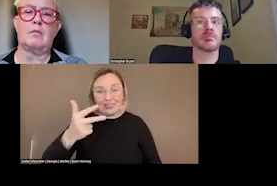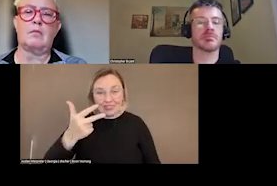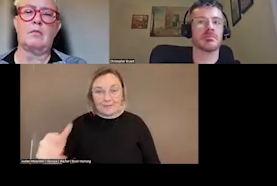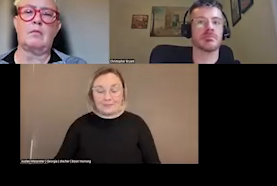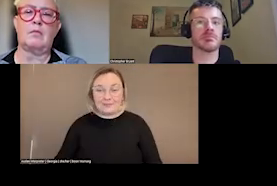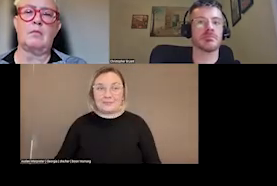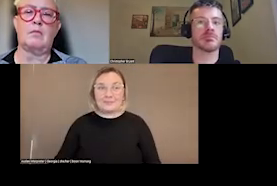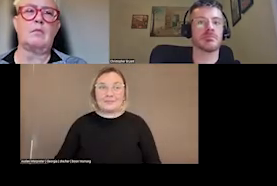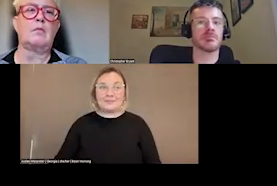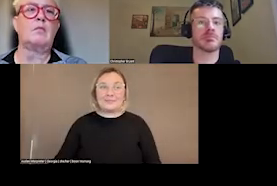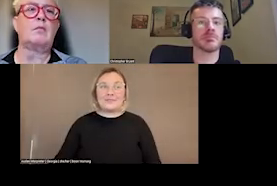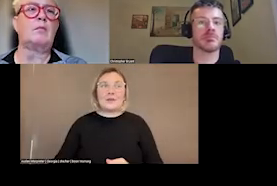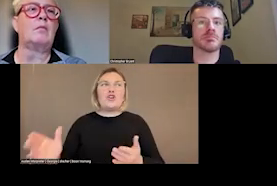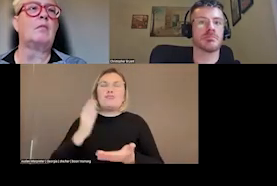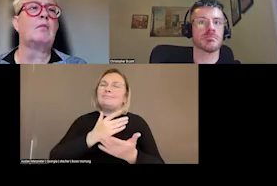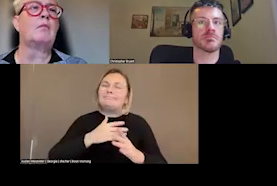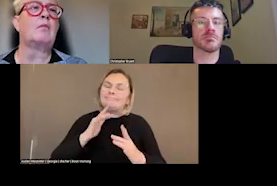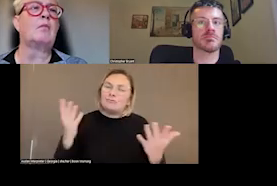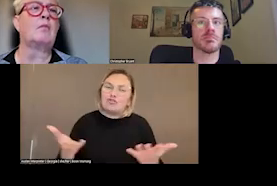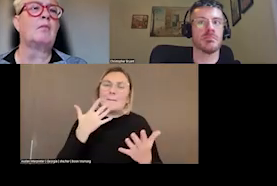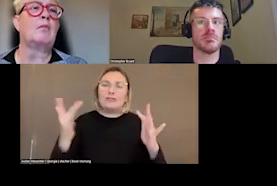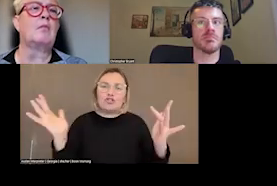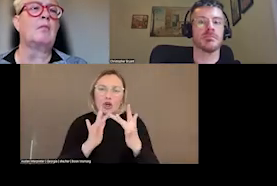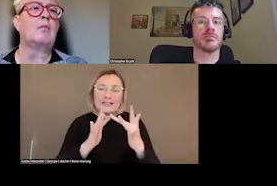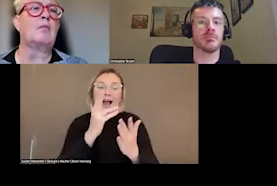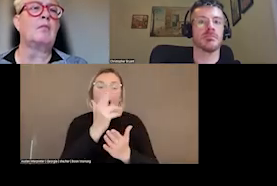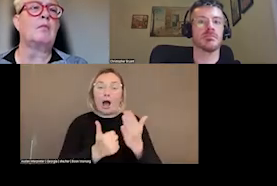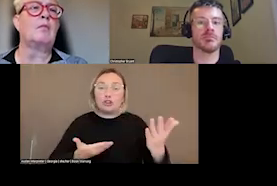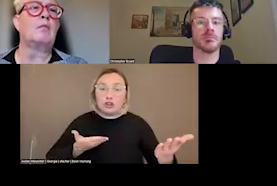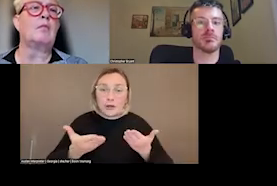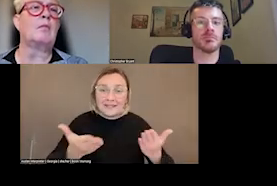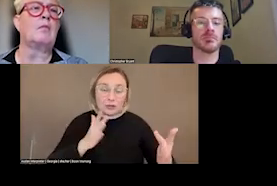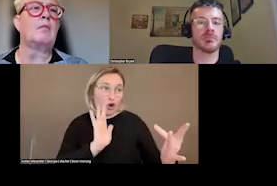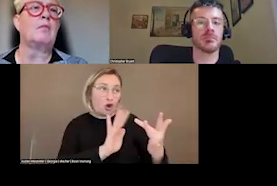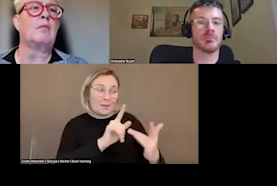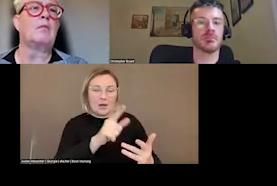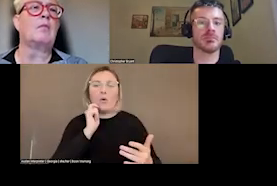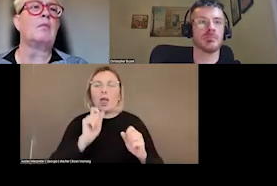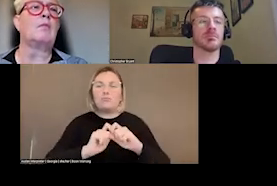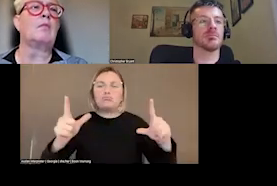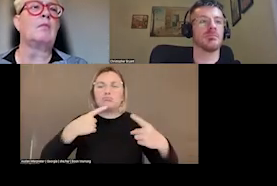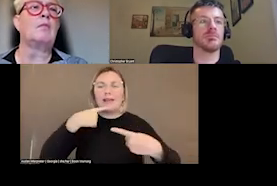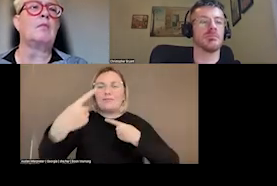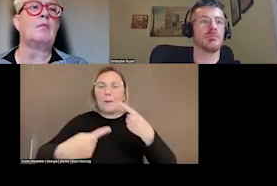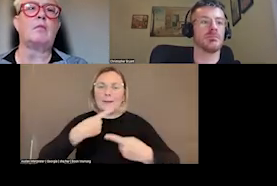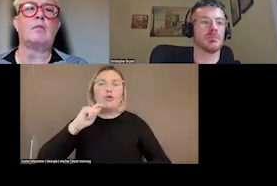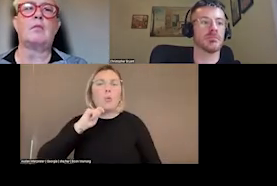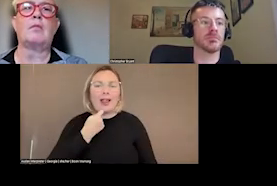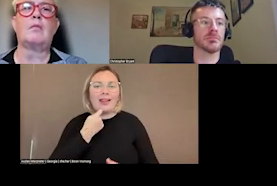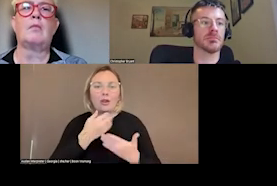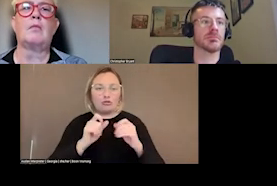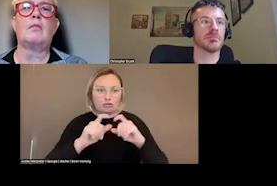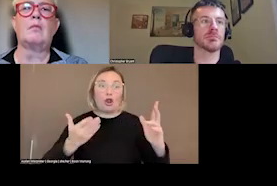we really encourage you to make contact with Artist Services, and we'll have their information on our